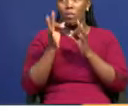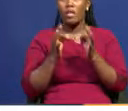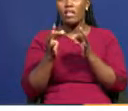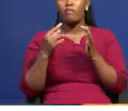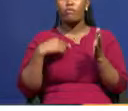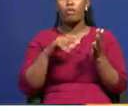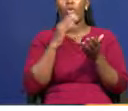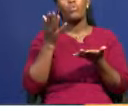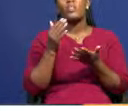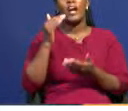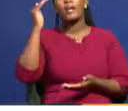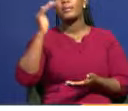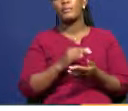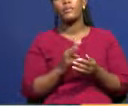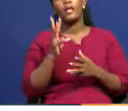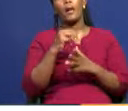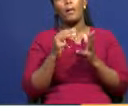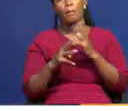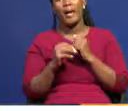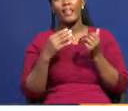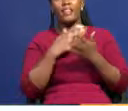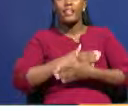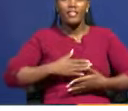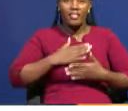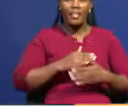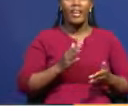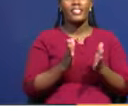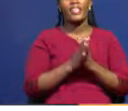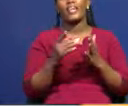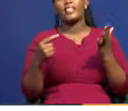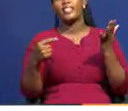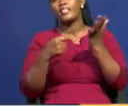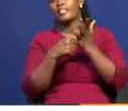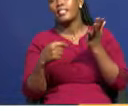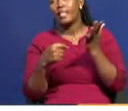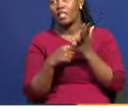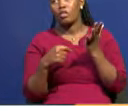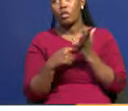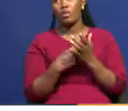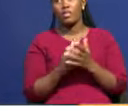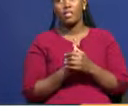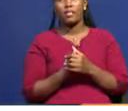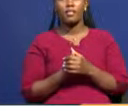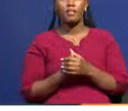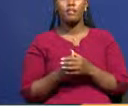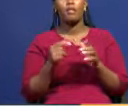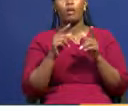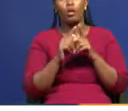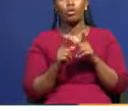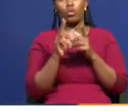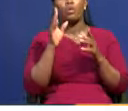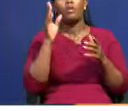math, science, and technology. Mm-hmm. Abdi, we are, you see, the investment in human